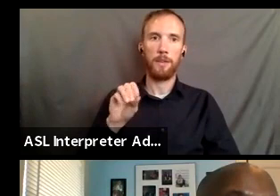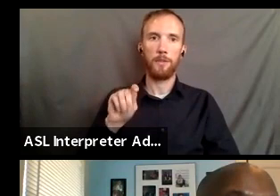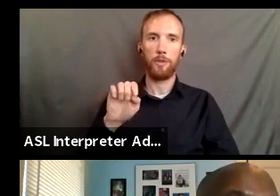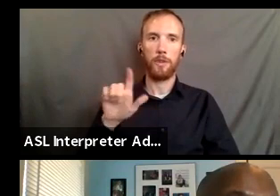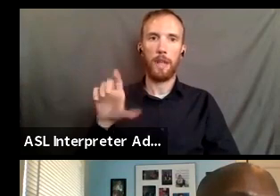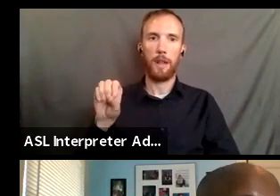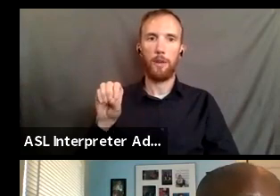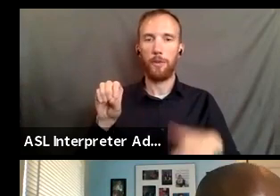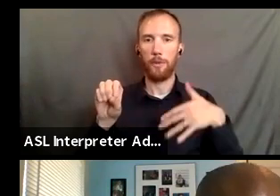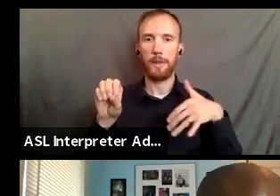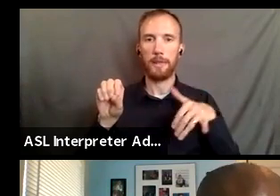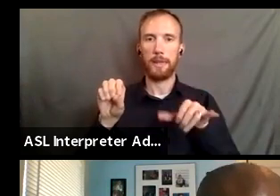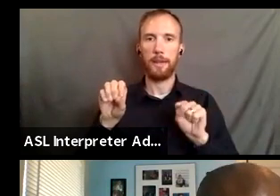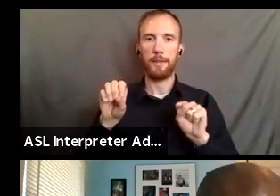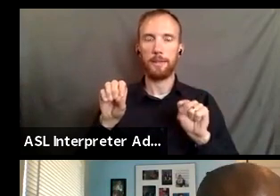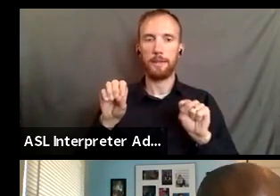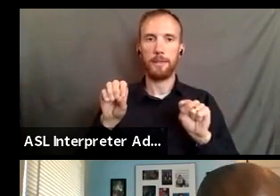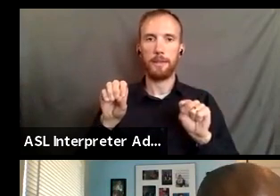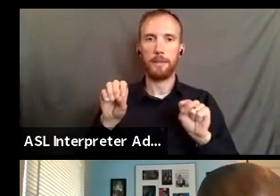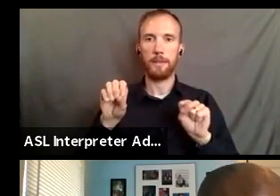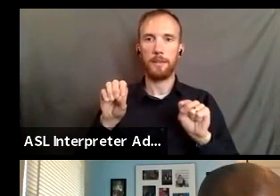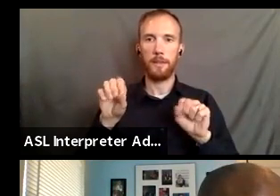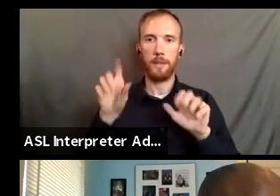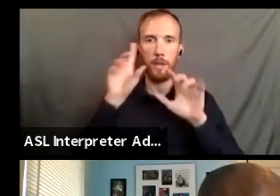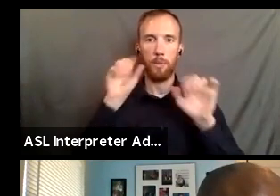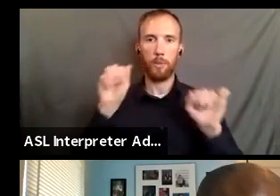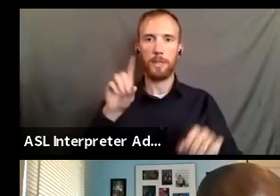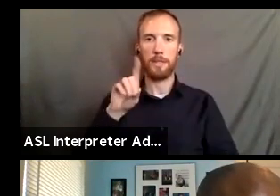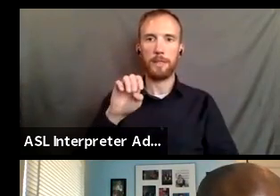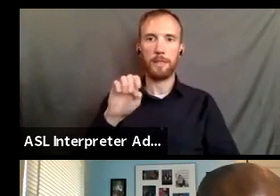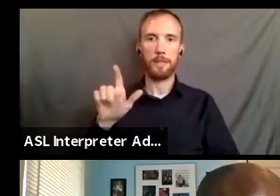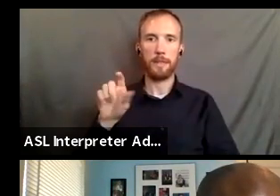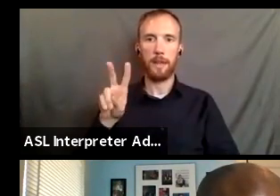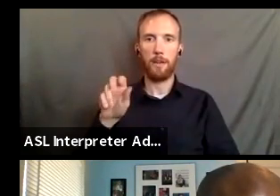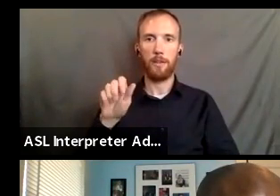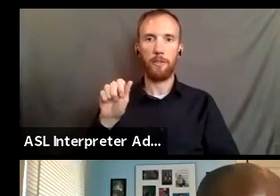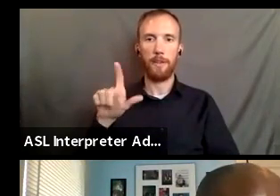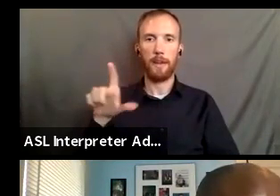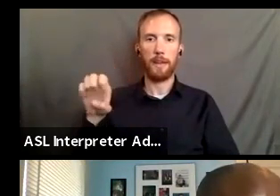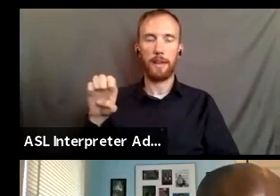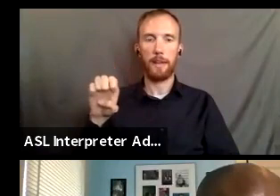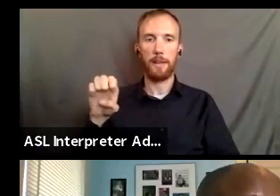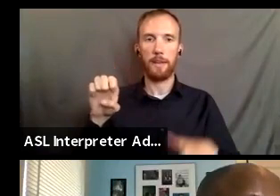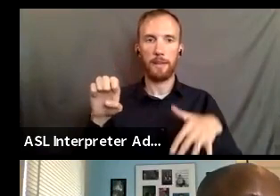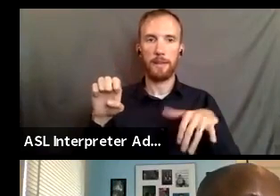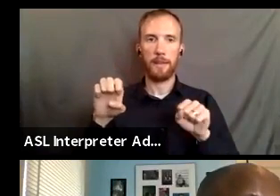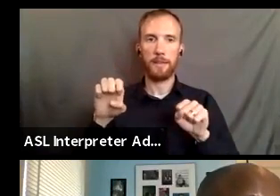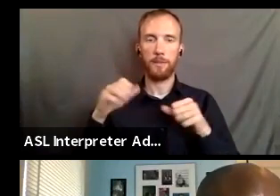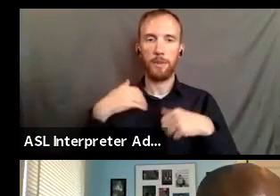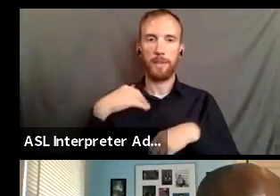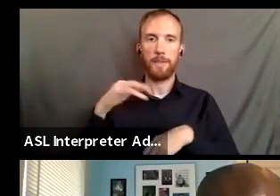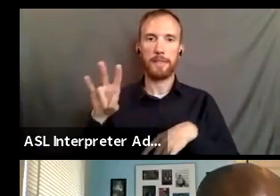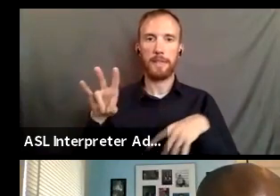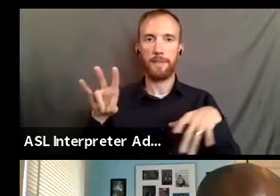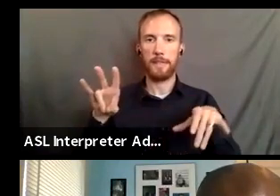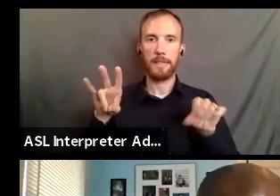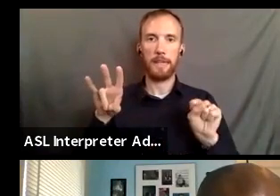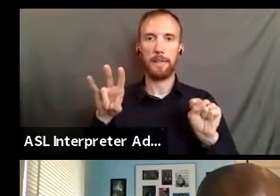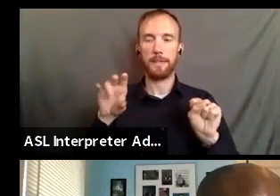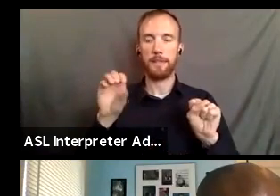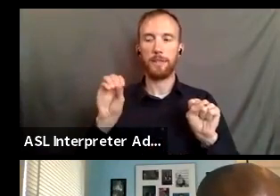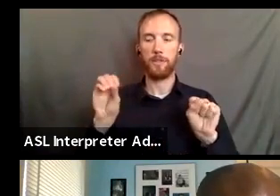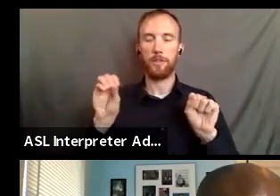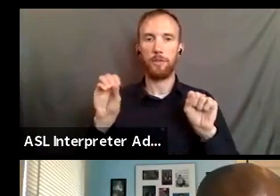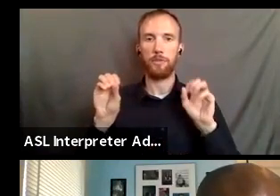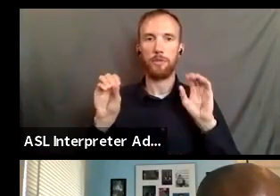yes and president yes we have seven eyes and zero nays mr